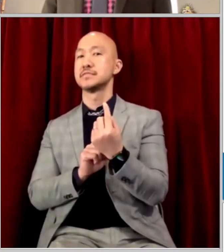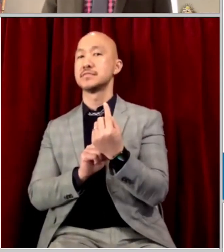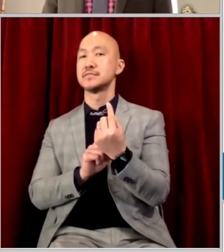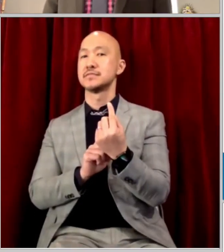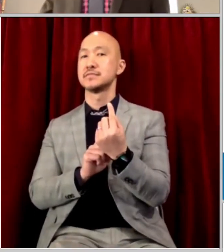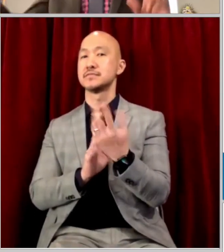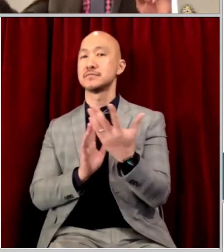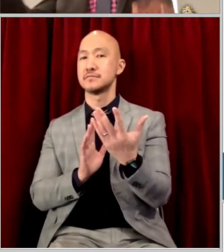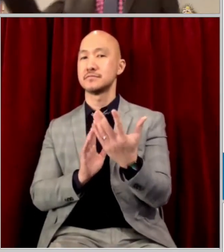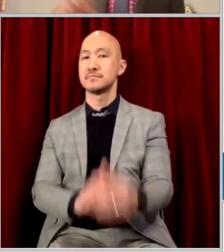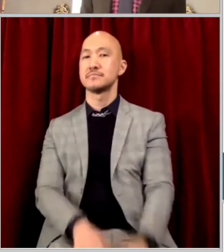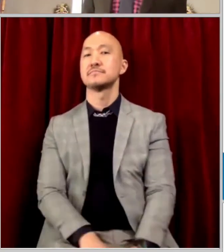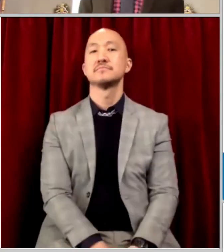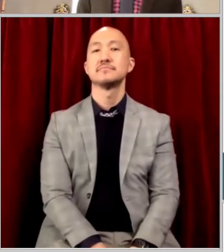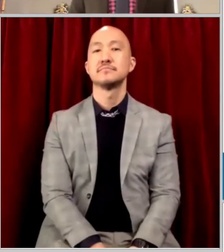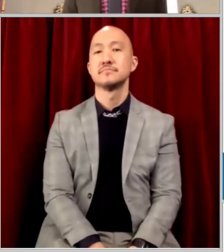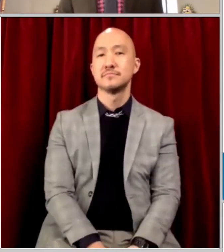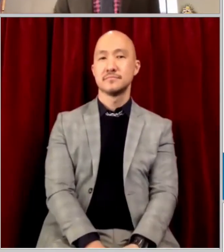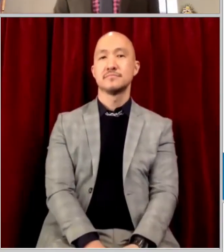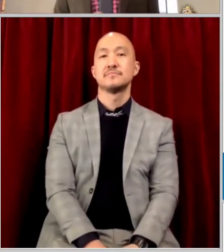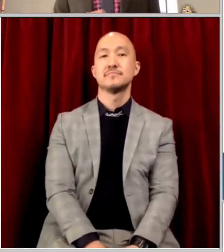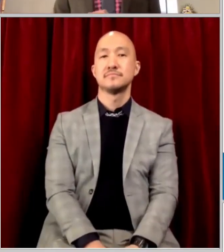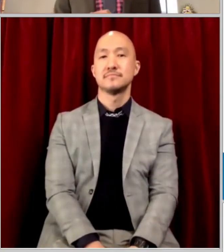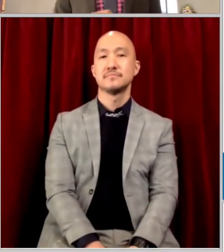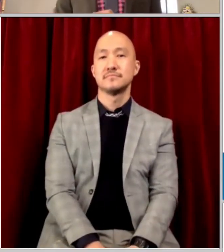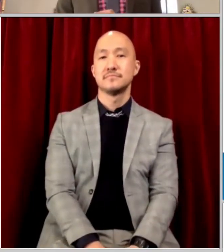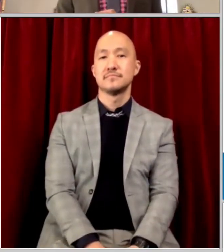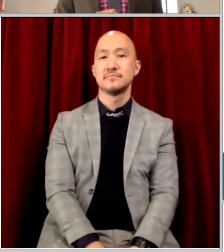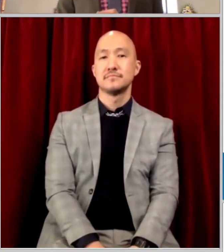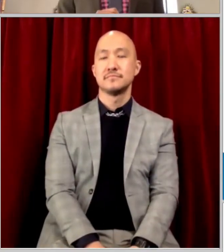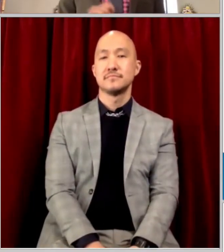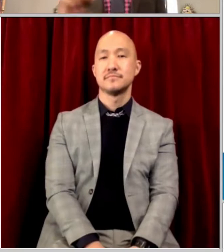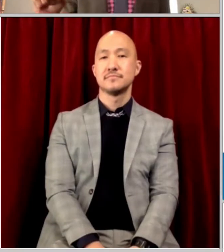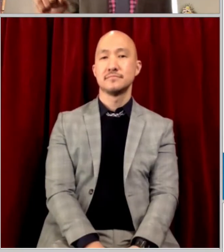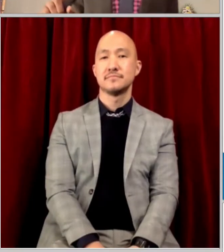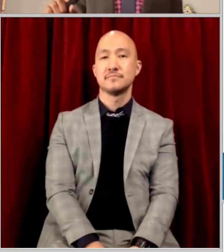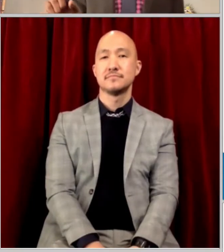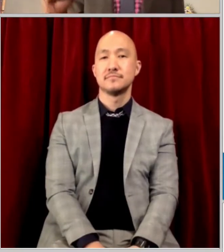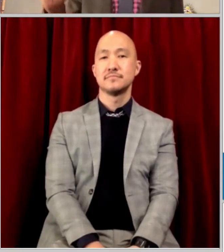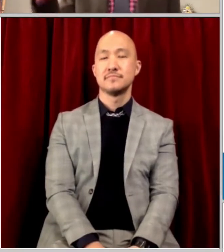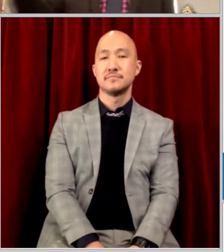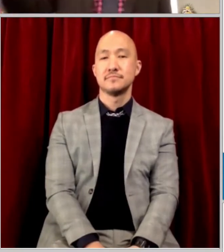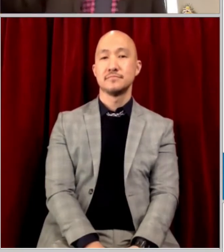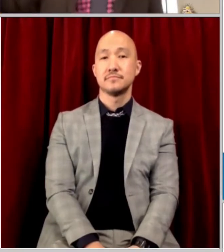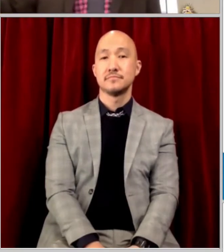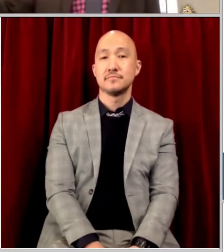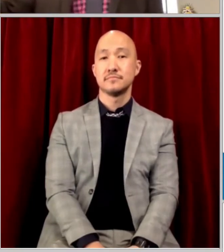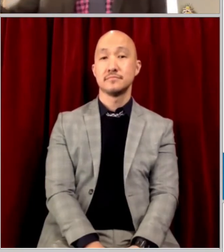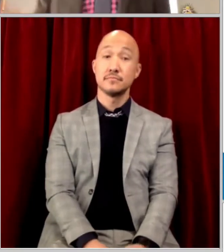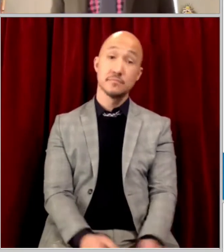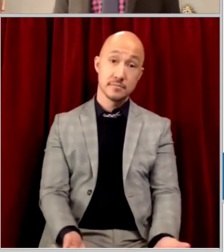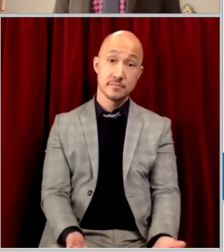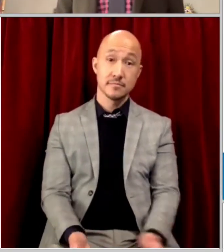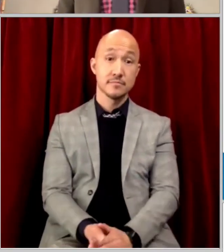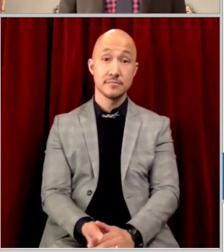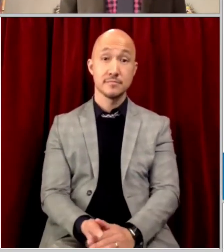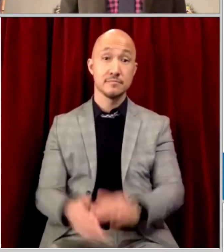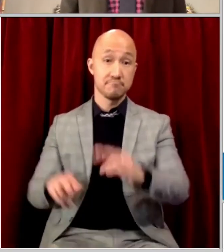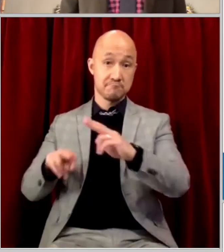Oh, no, never mind. Right? Why? because salt is in the